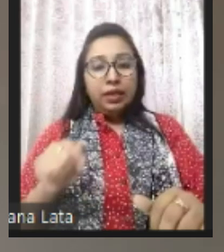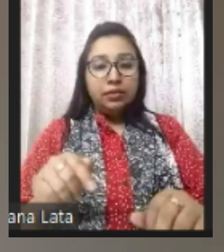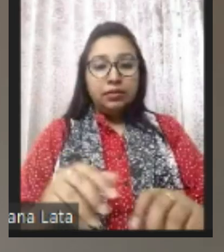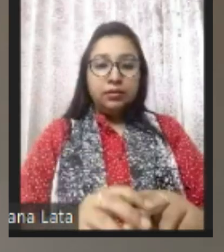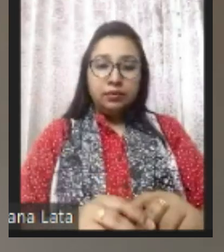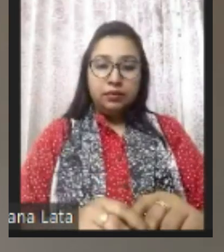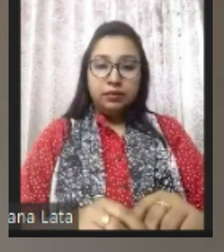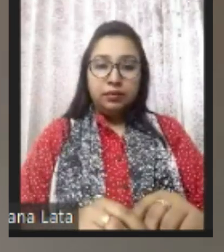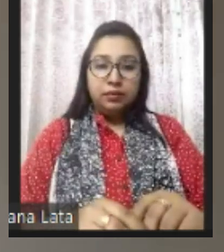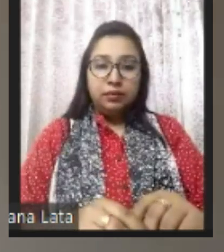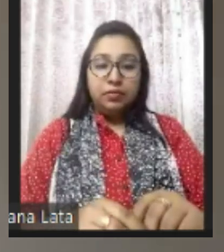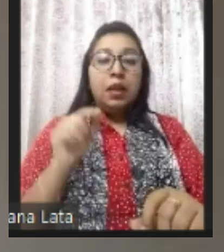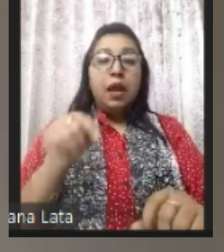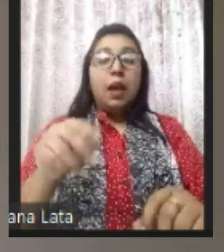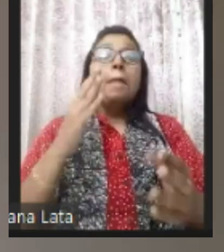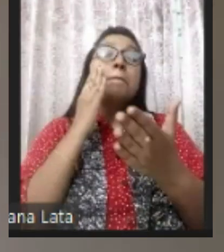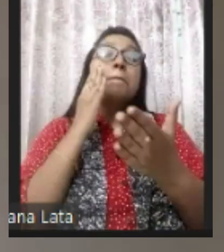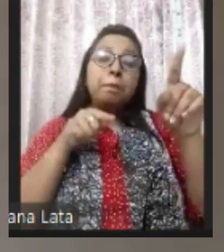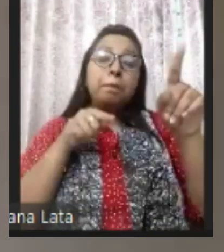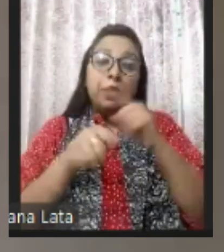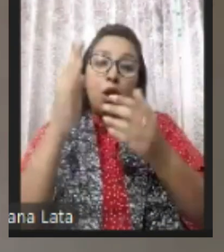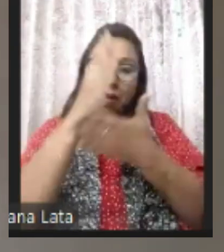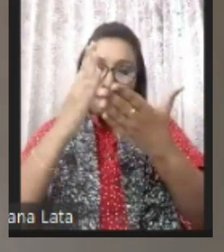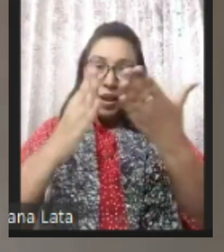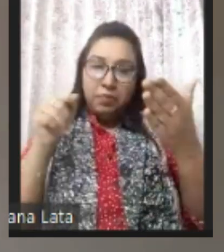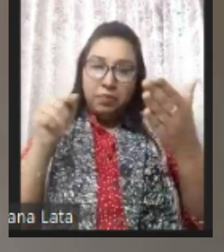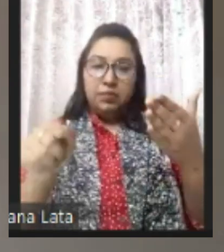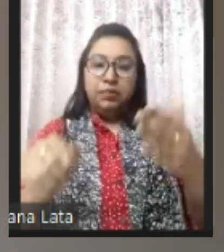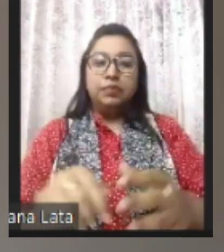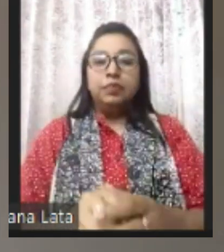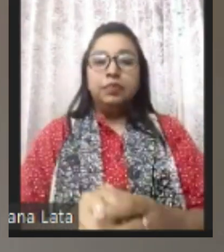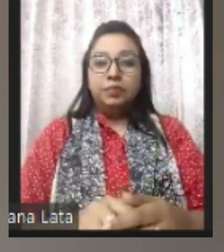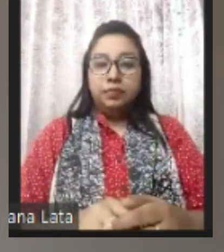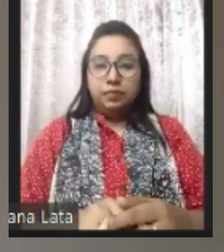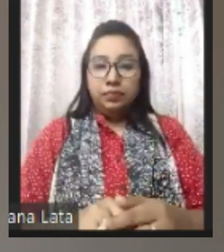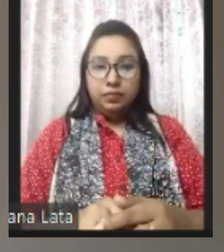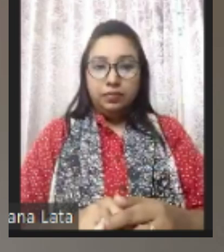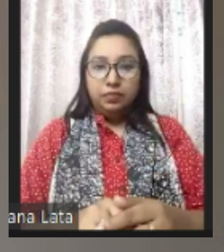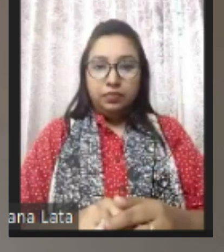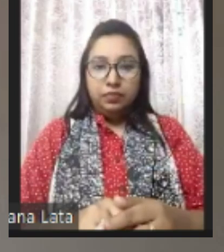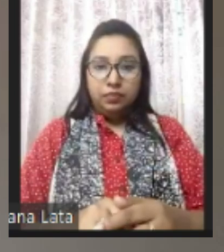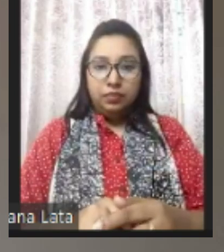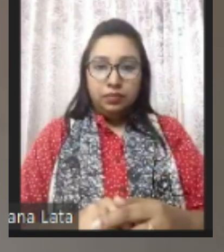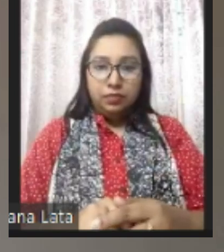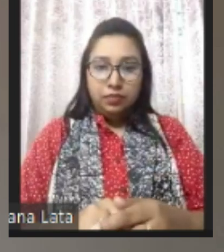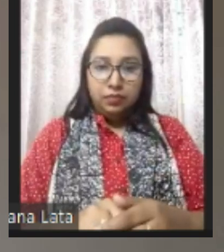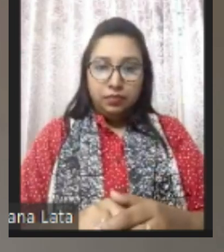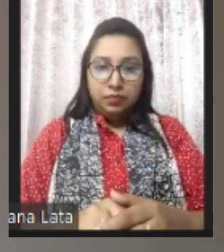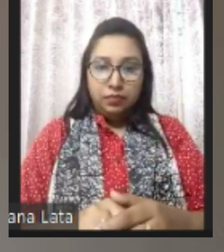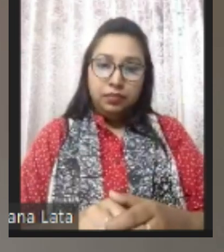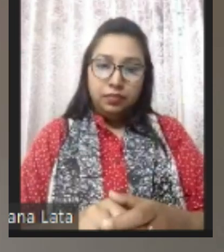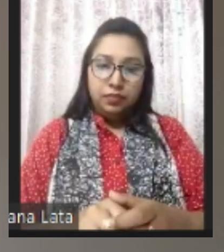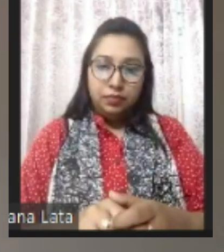different criteria. And that also includes things like good contrast, readability,